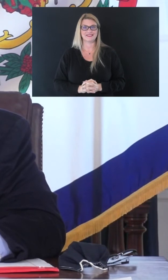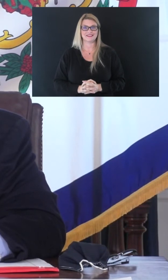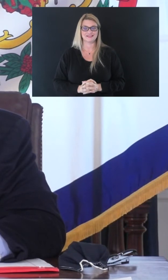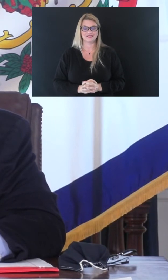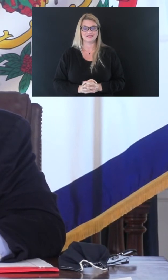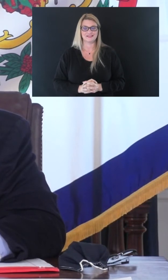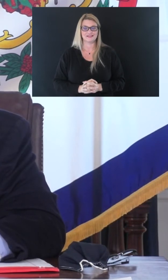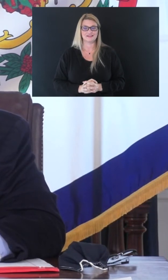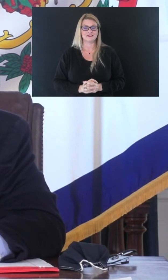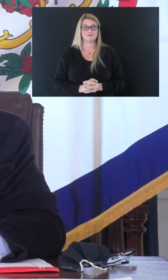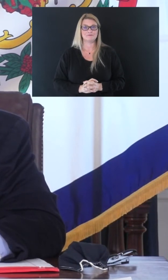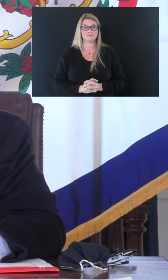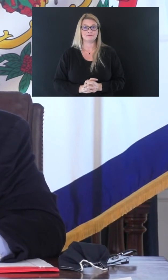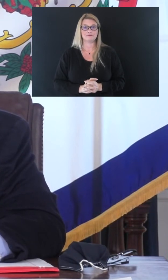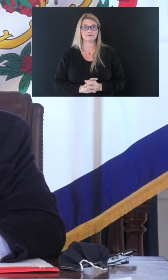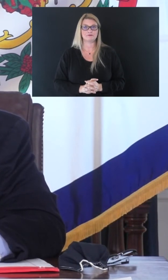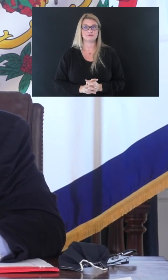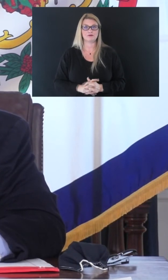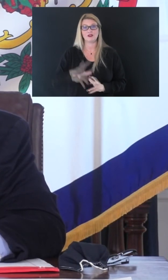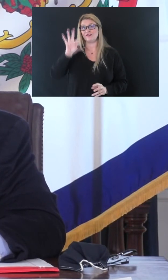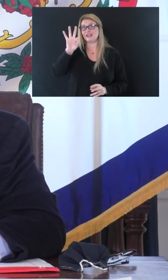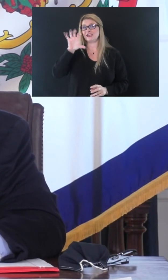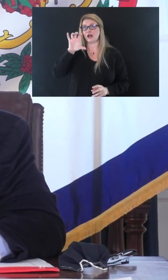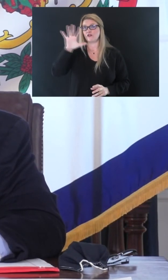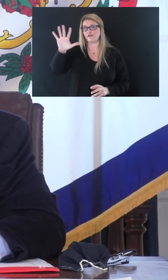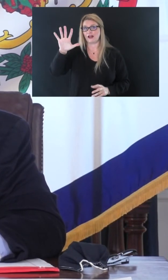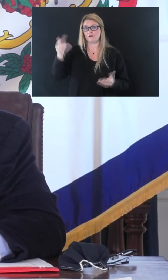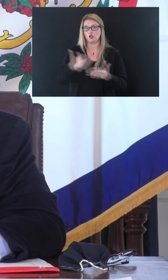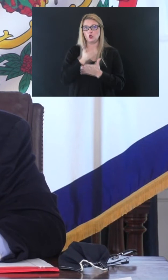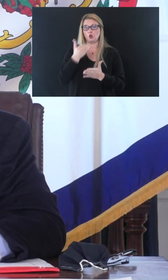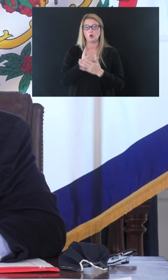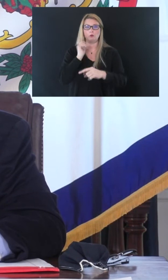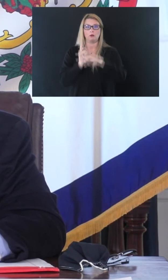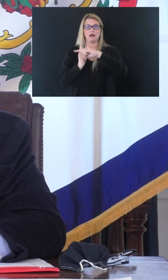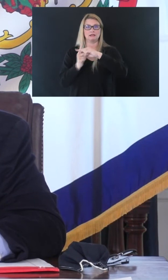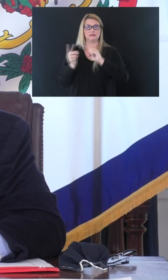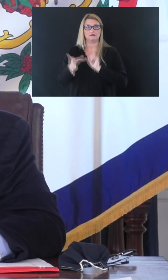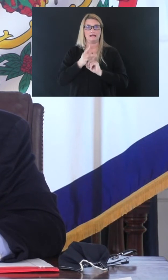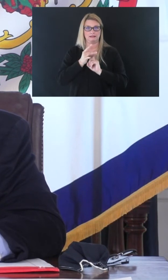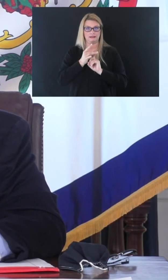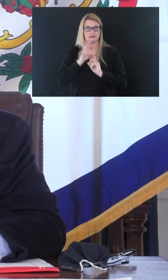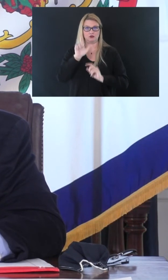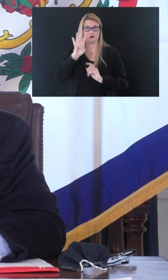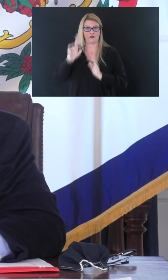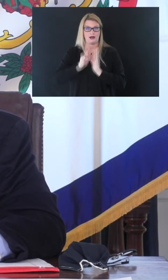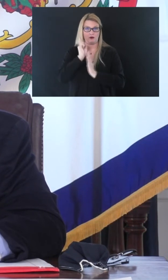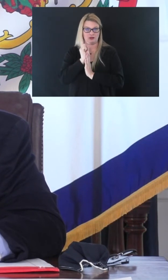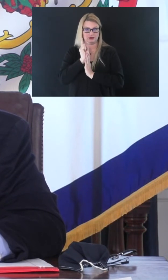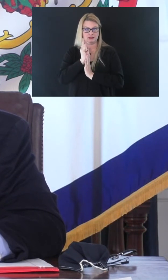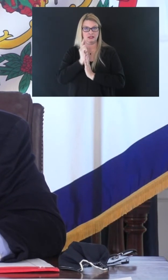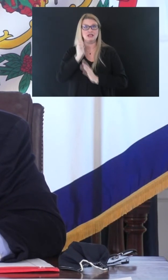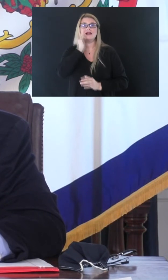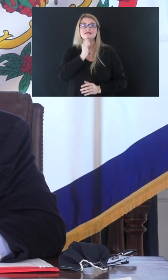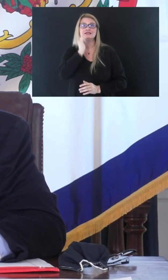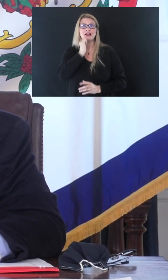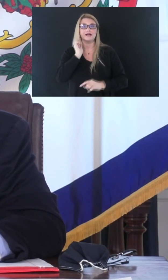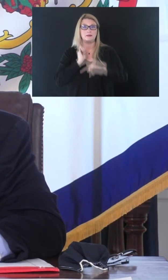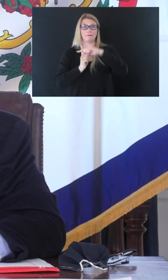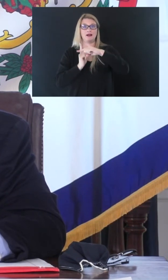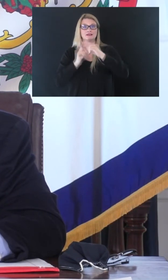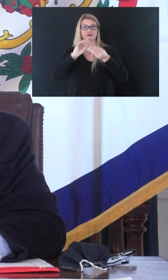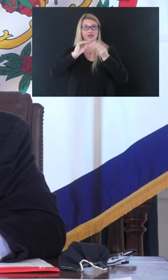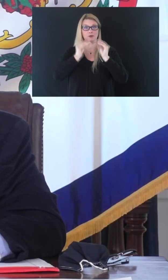We have 905 new positives in the last 24 hours. Our daily percent positivity